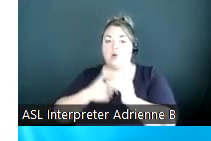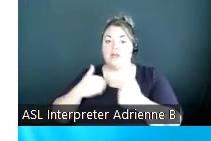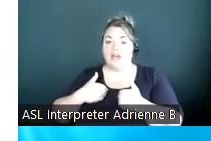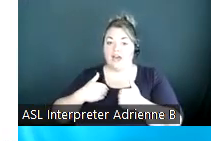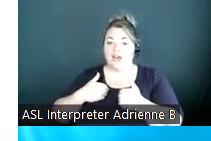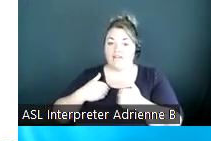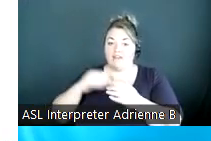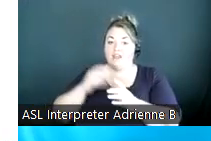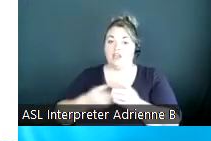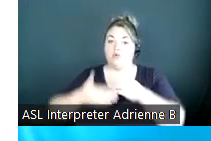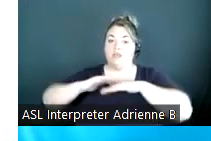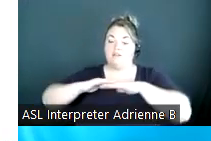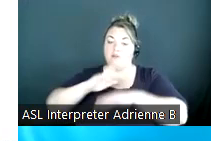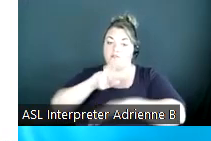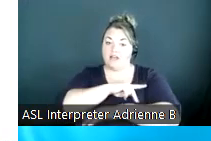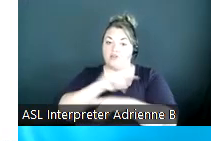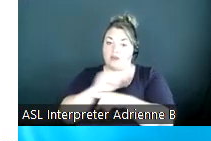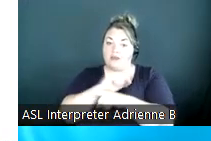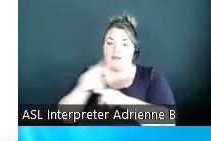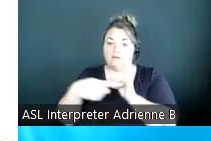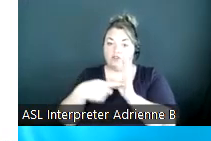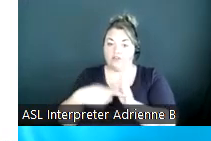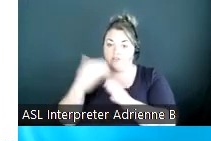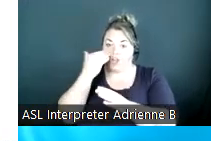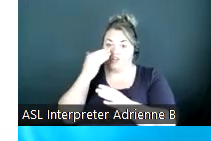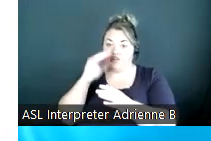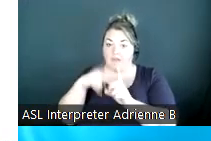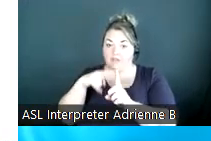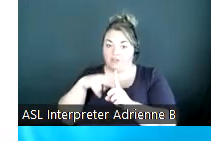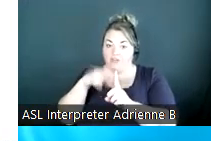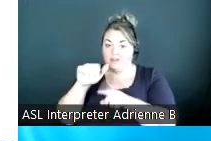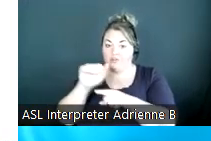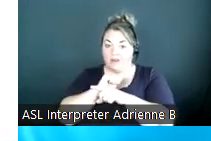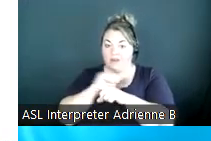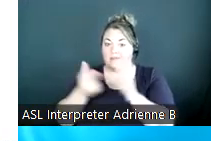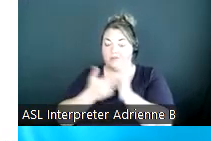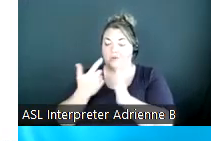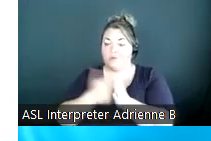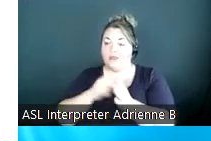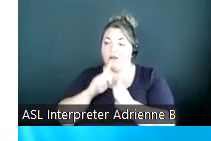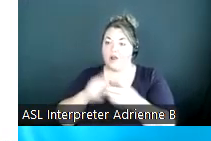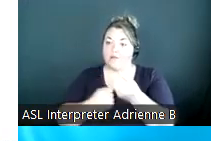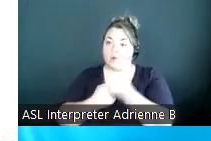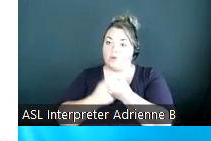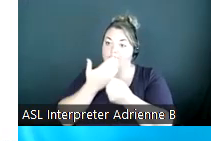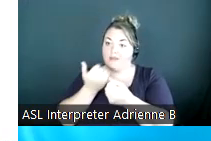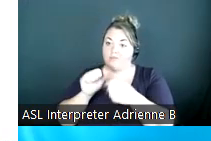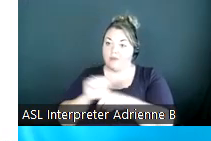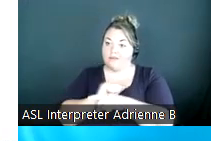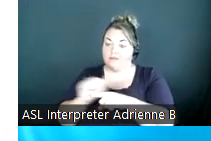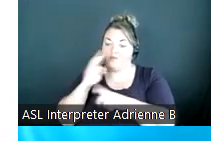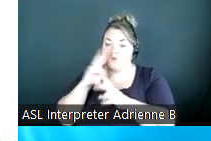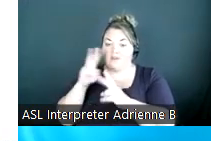training and demonstration of knowledge and application of that training to ensure that we are upholding best practices of these